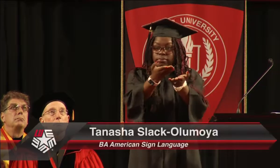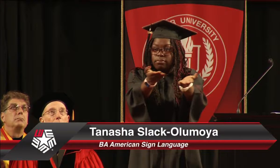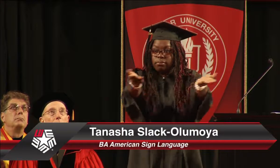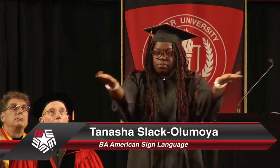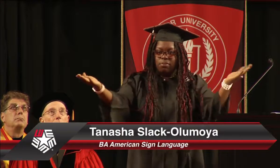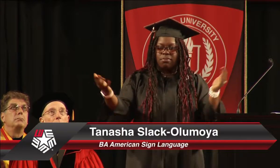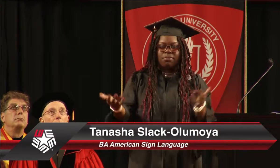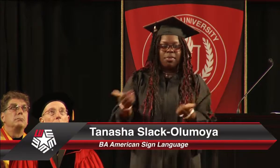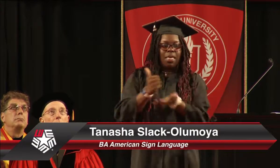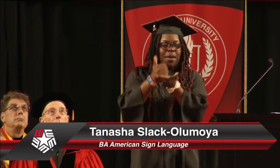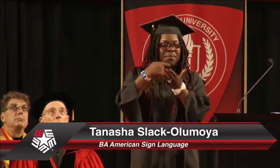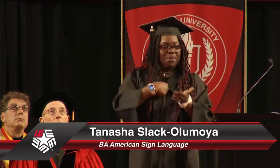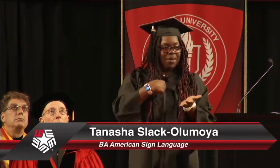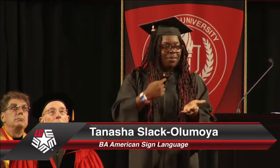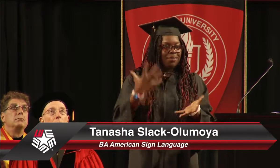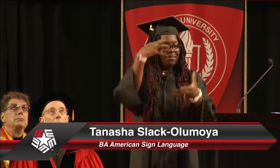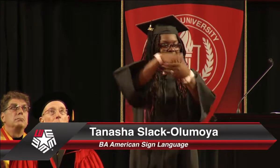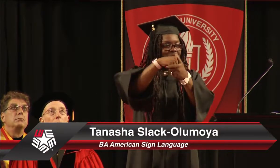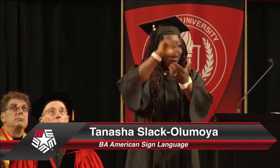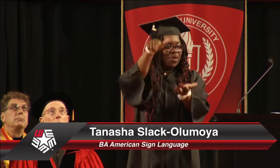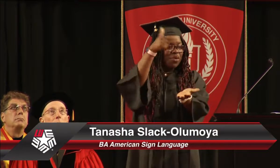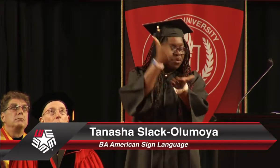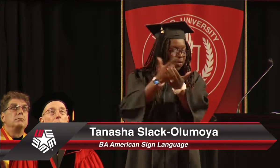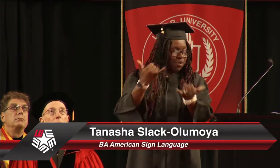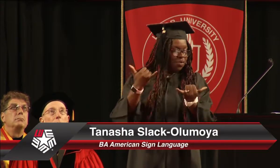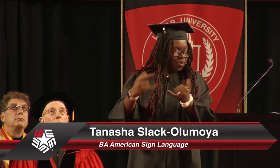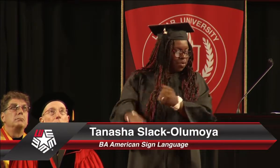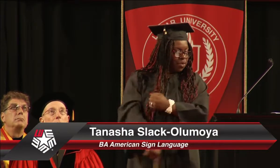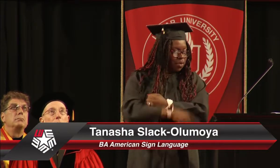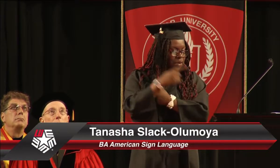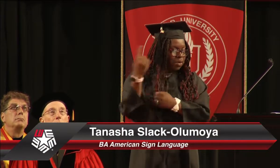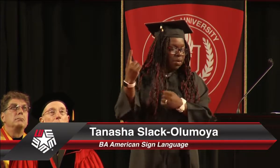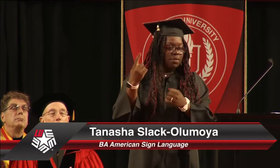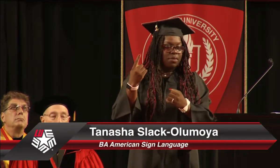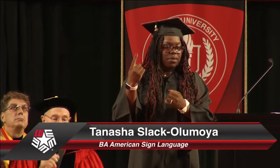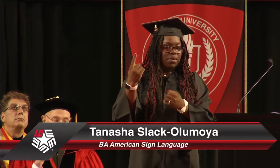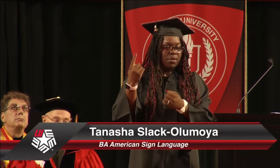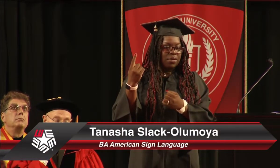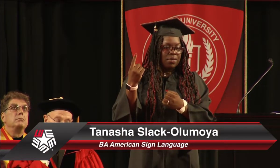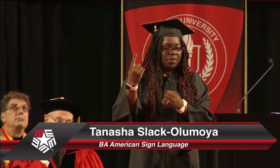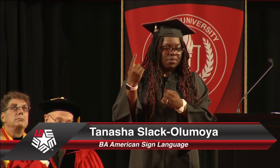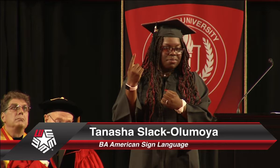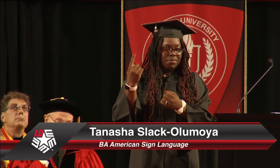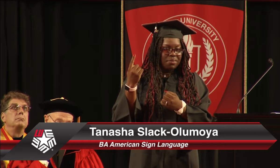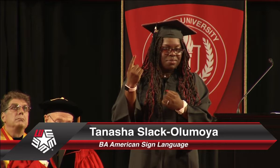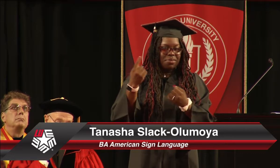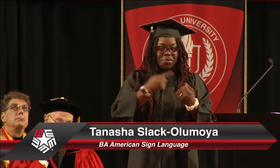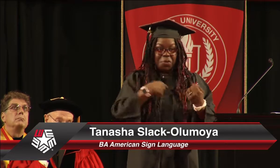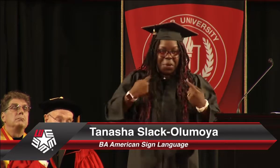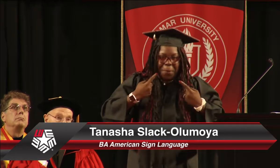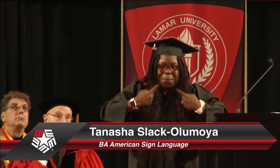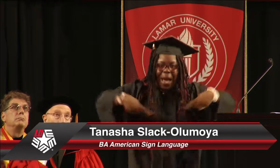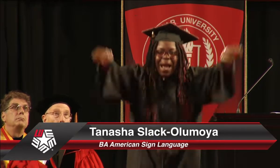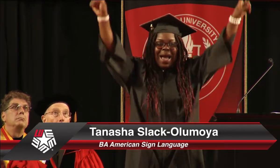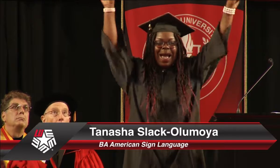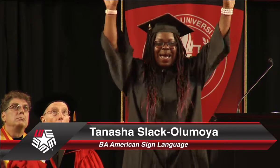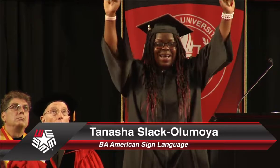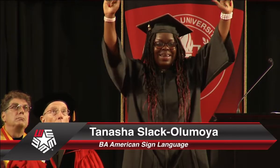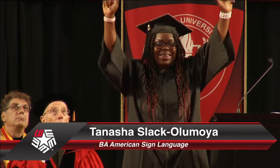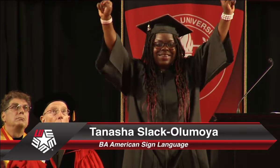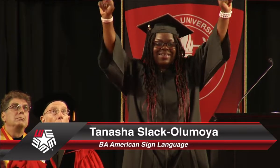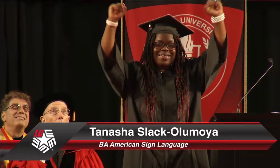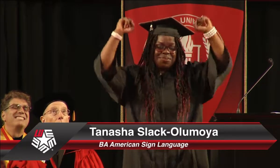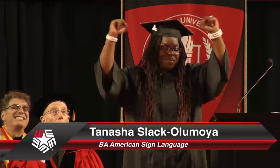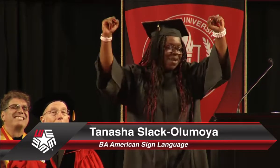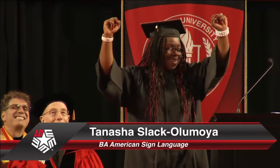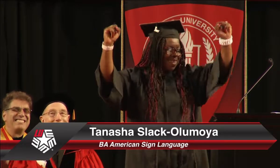First, I want to recognize the students that are with me as graduates here today. We